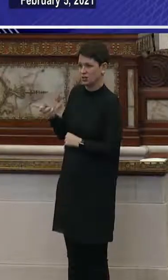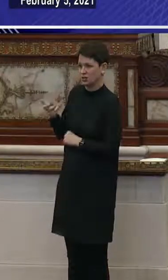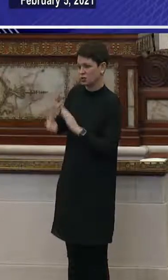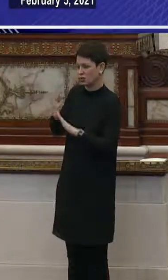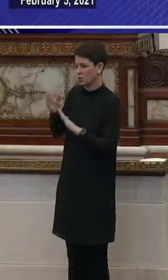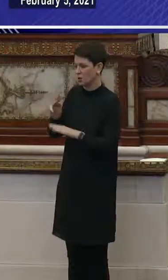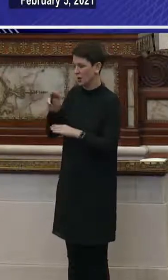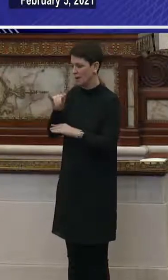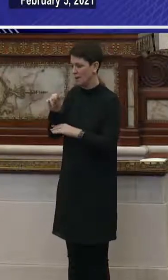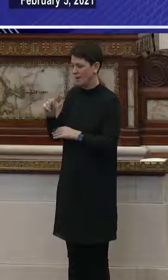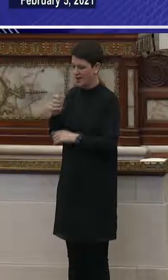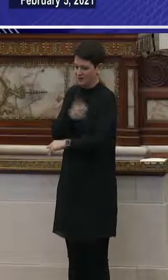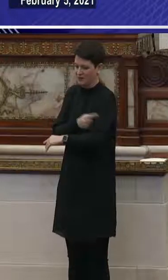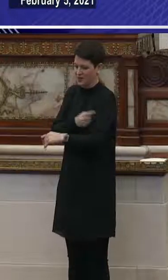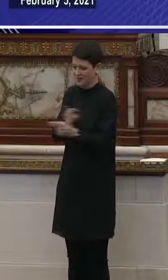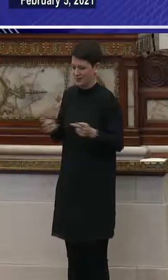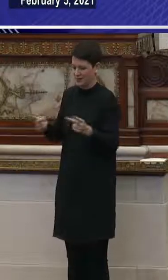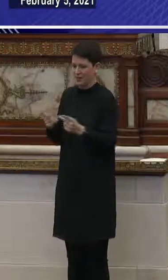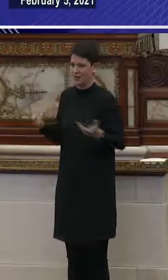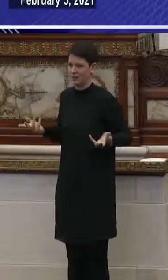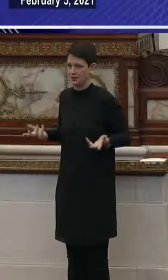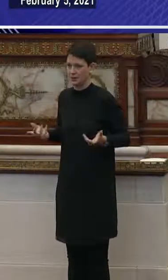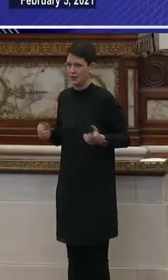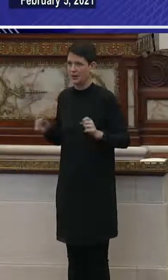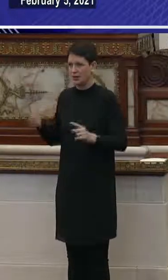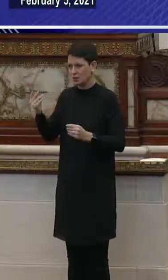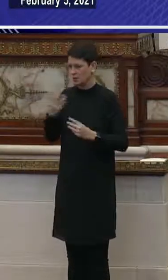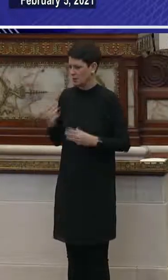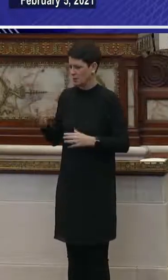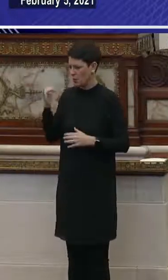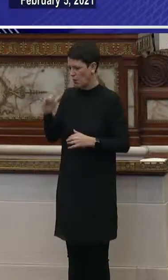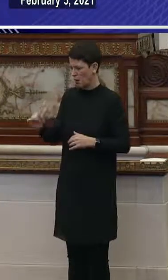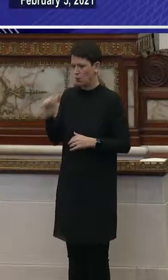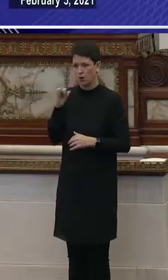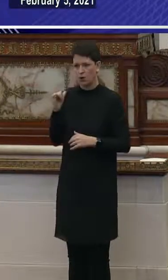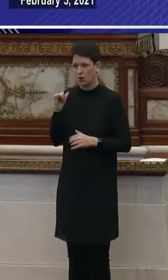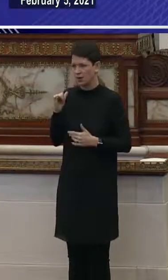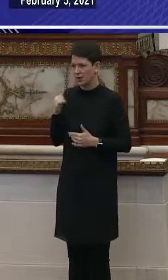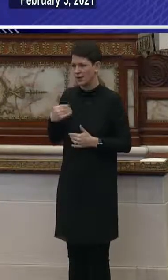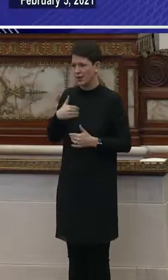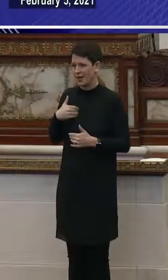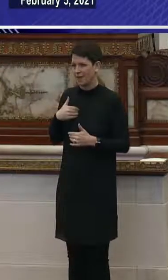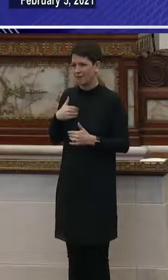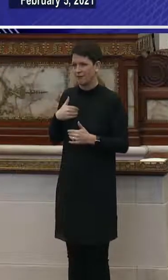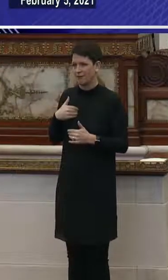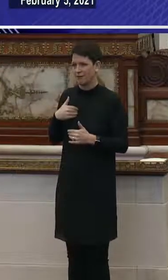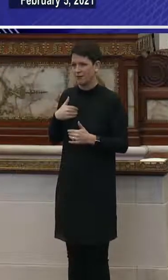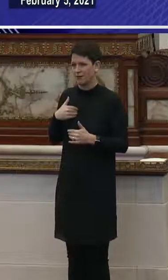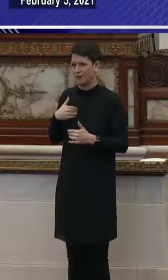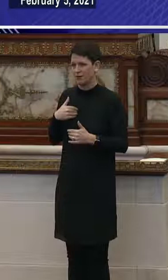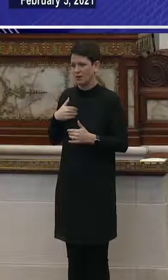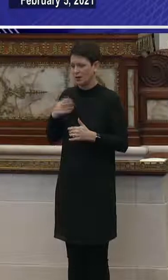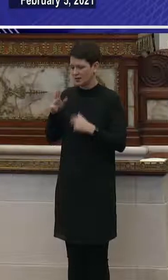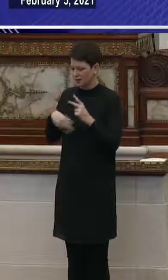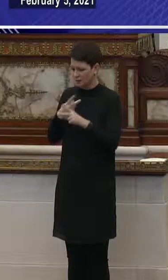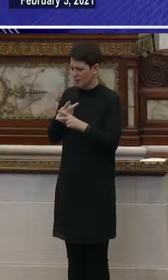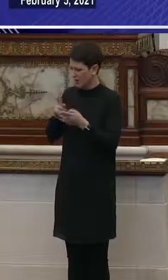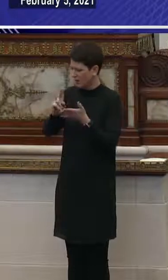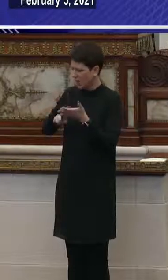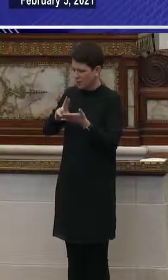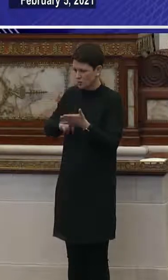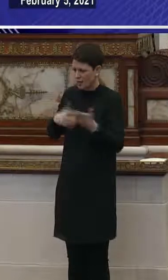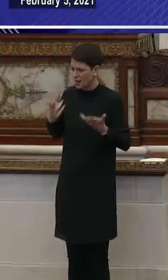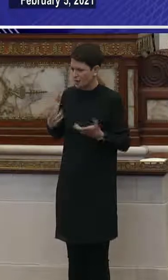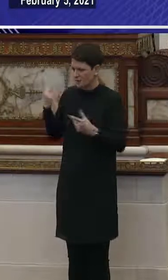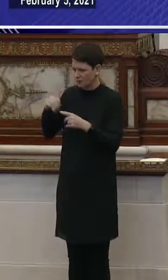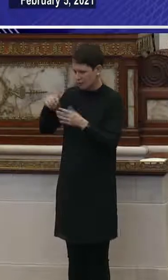a mass vaccine site. So can you tell me why we would not have entered into some sort of contract, something